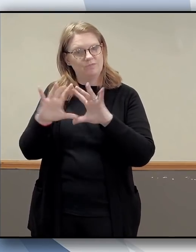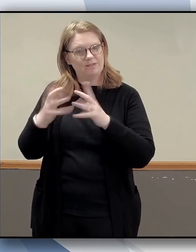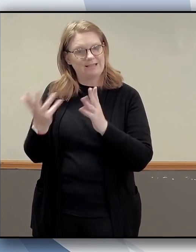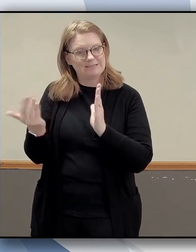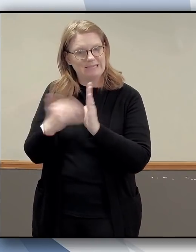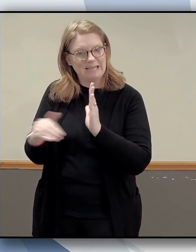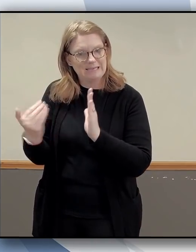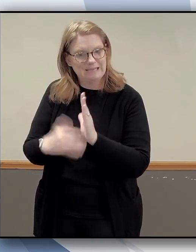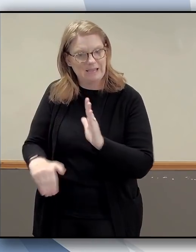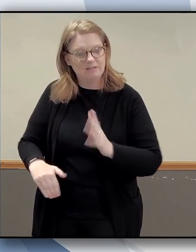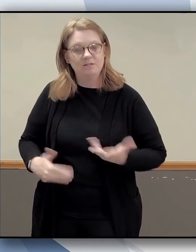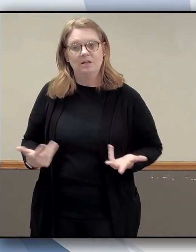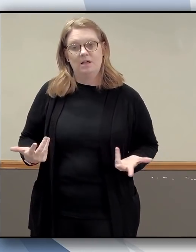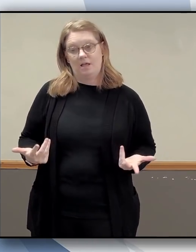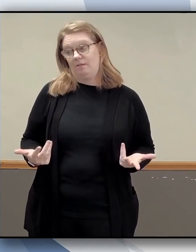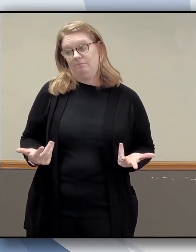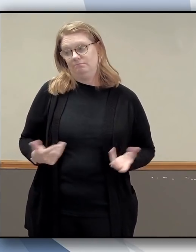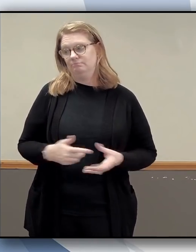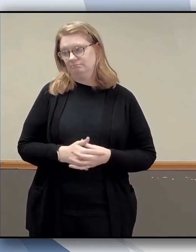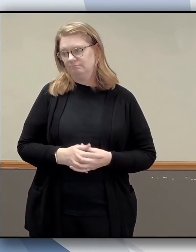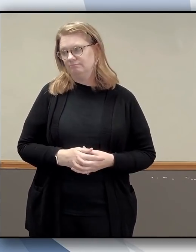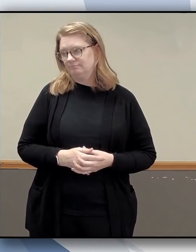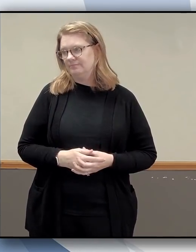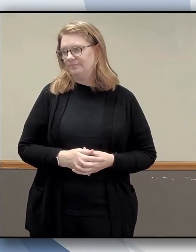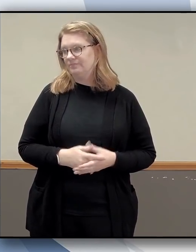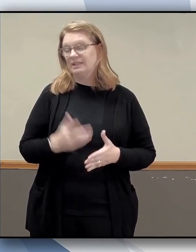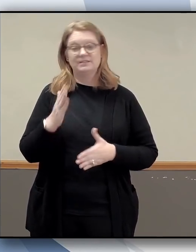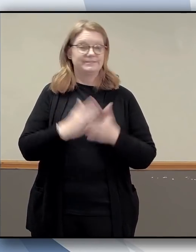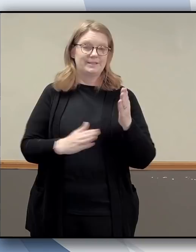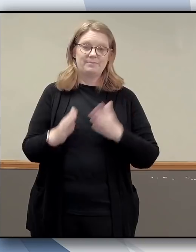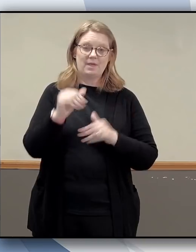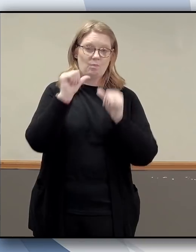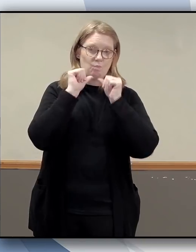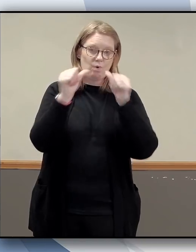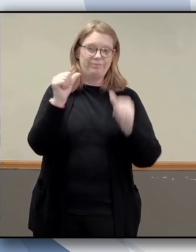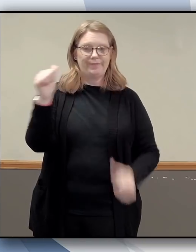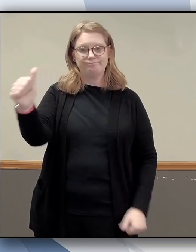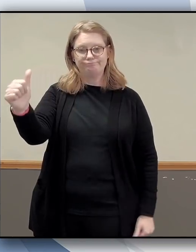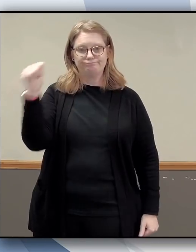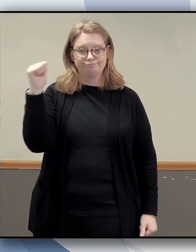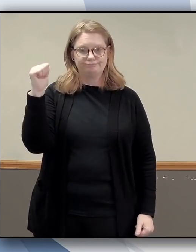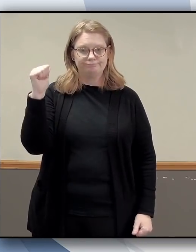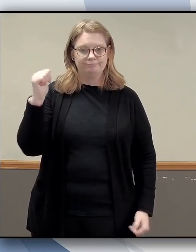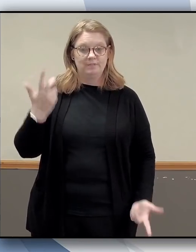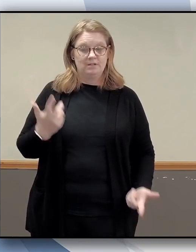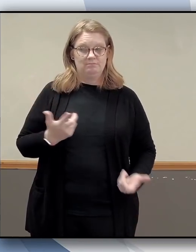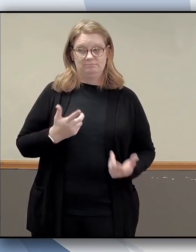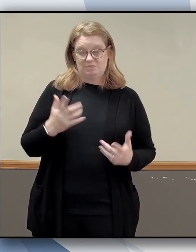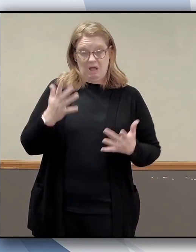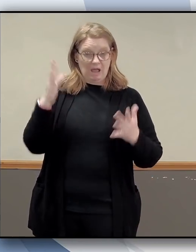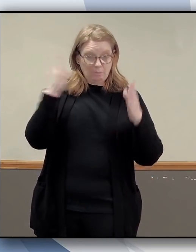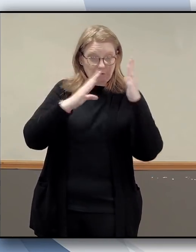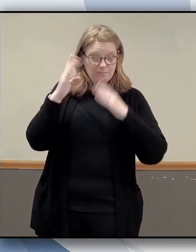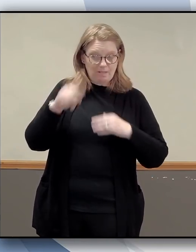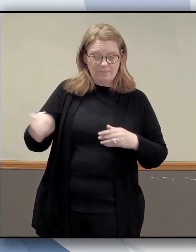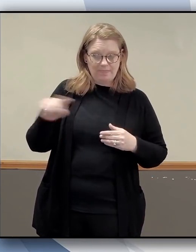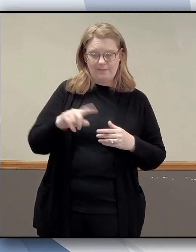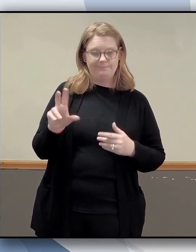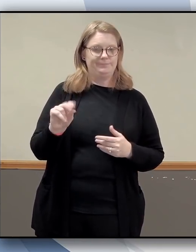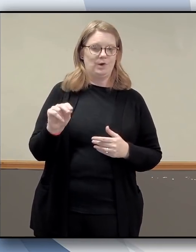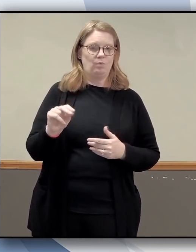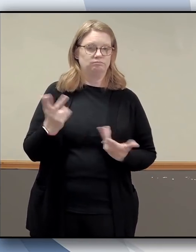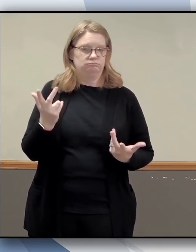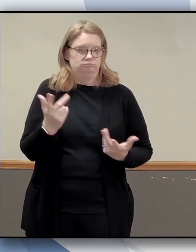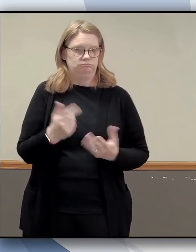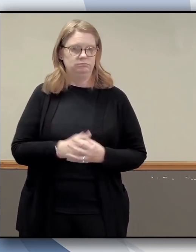So I know that there's some that won't. But I don't spend a lot of time worrying about that. I think if